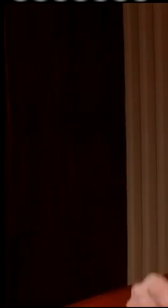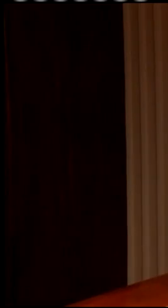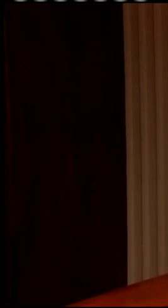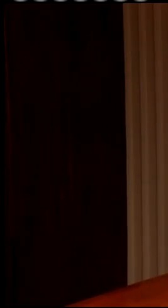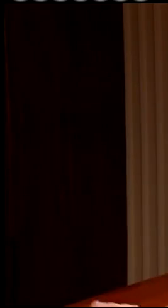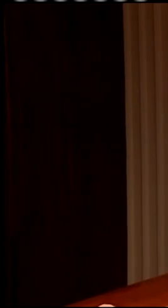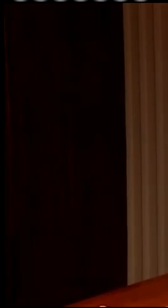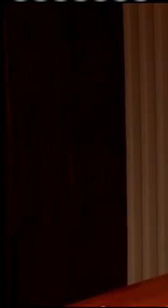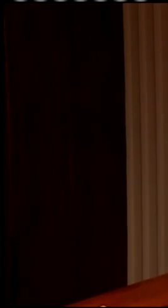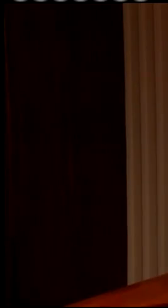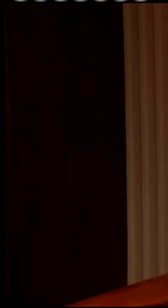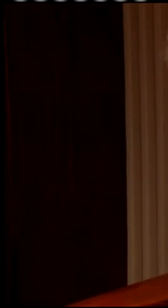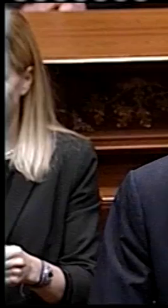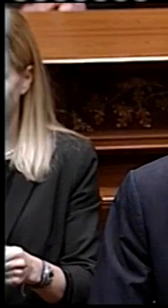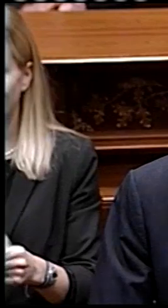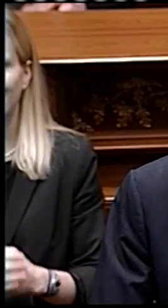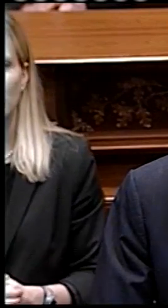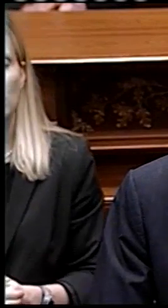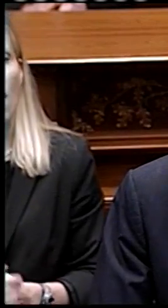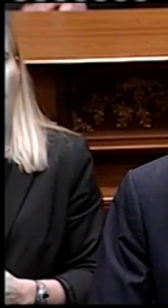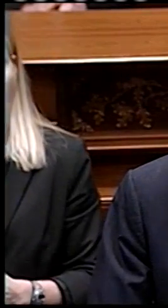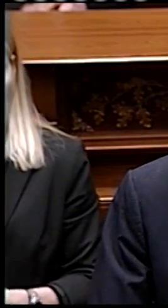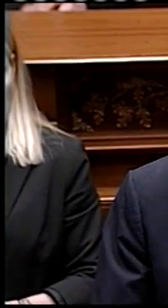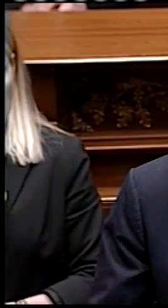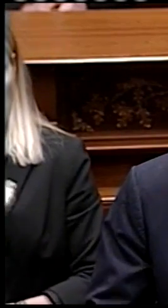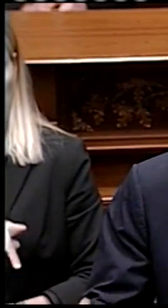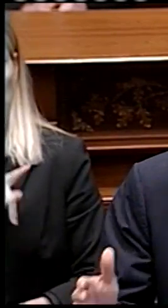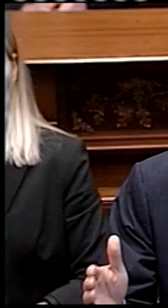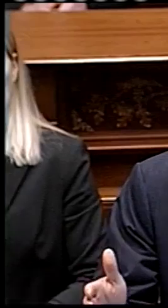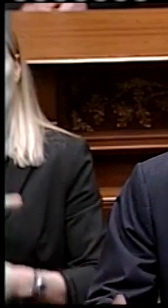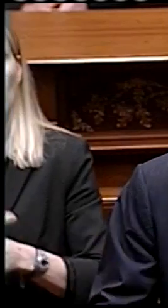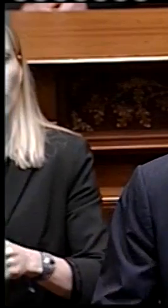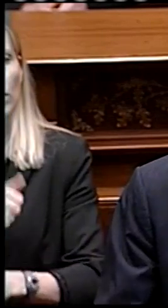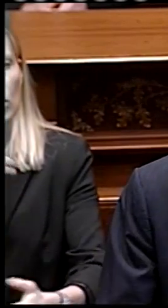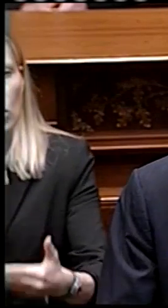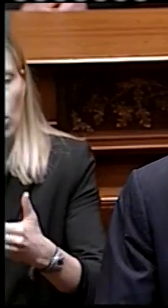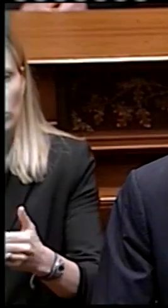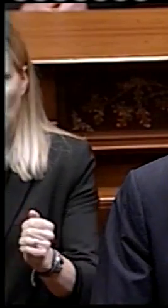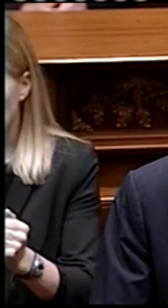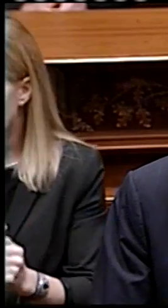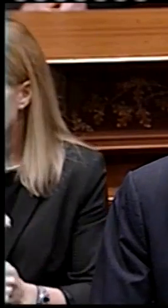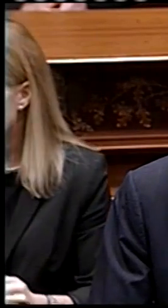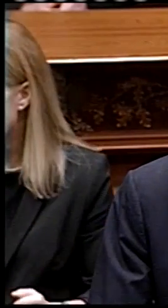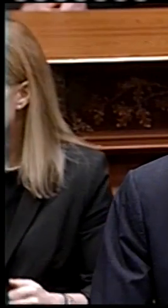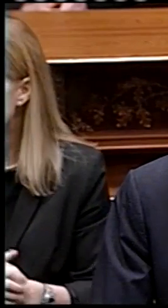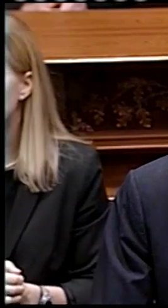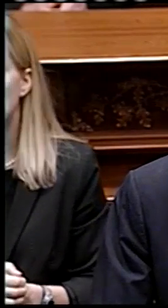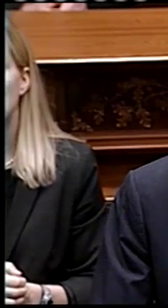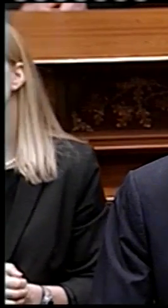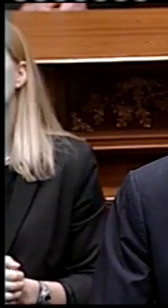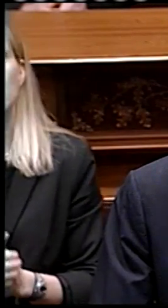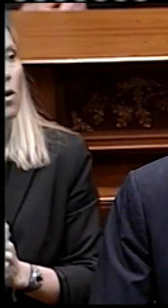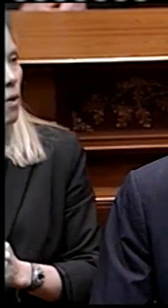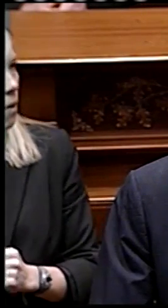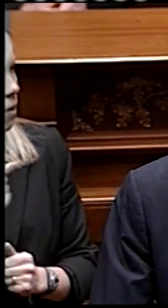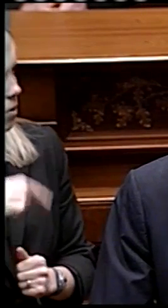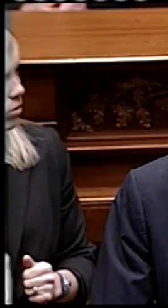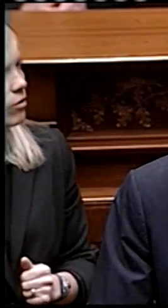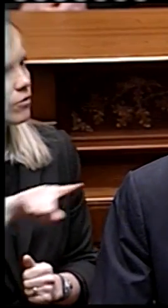Speaker Madigan is right behind you. I am personally committed to working closely with you, each and every one of